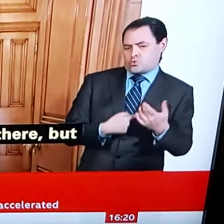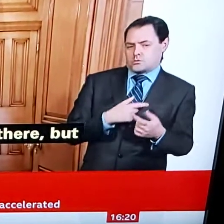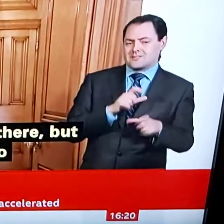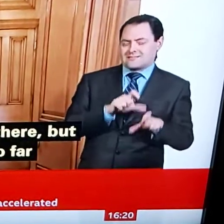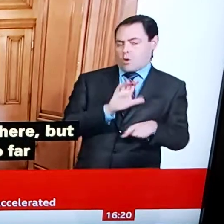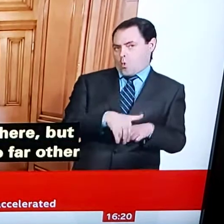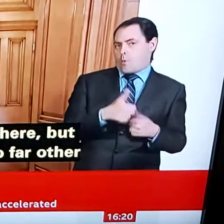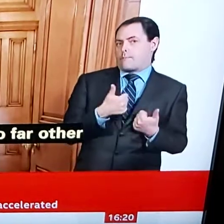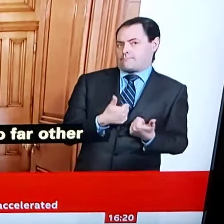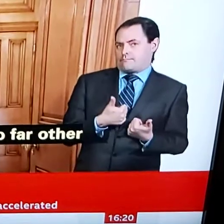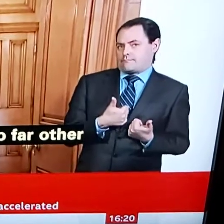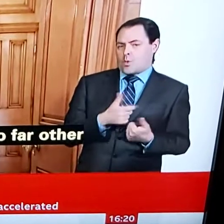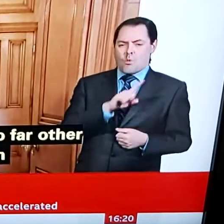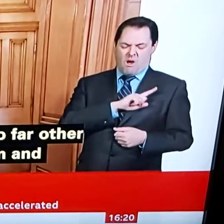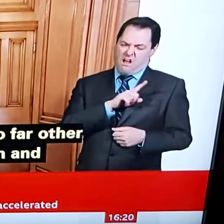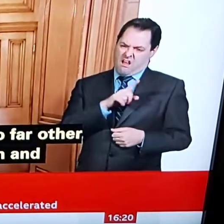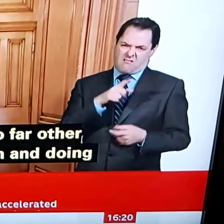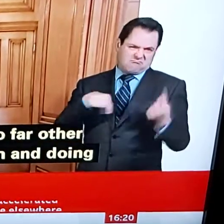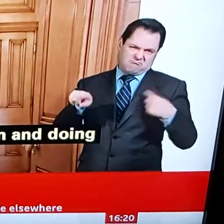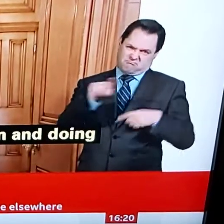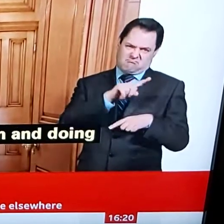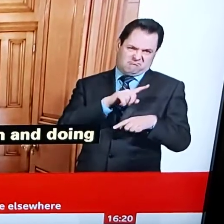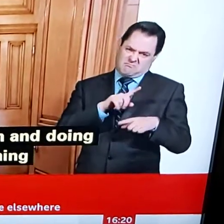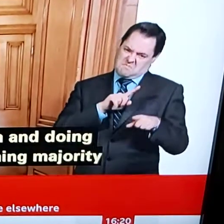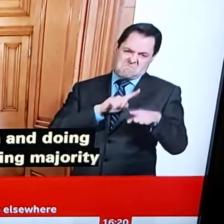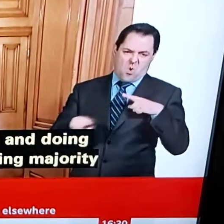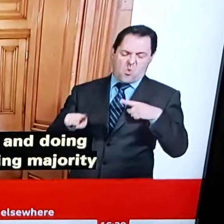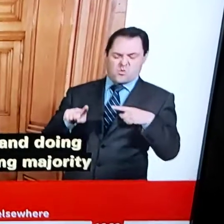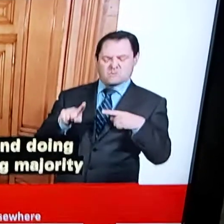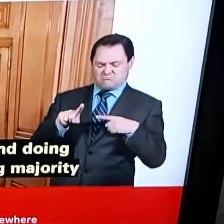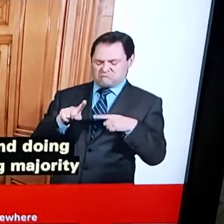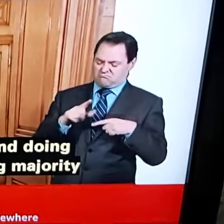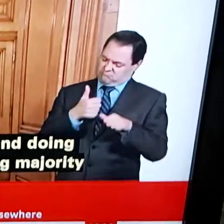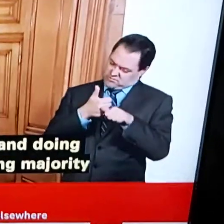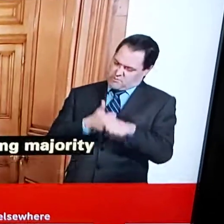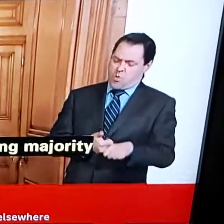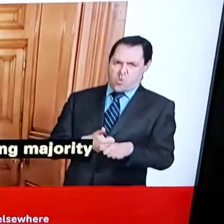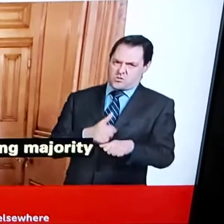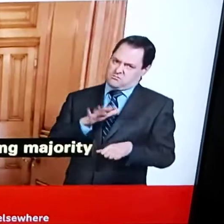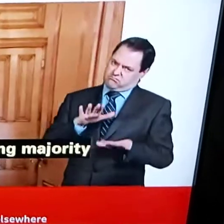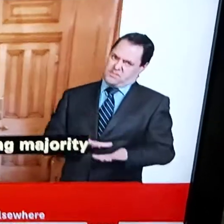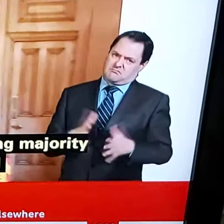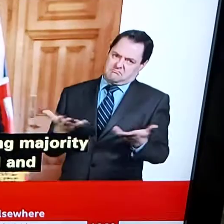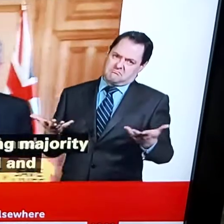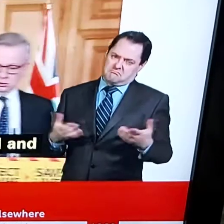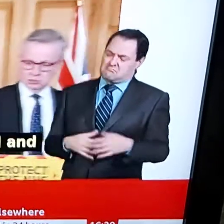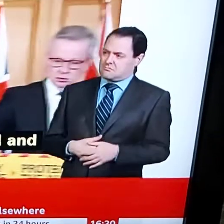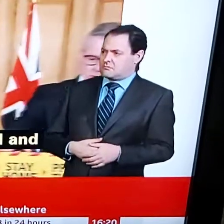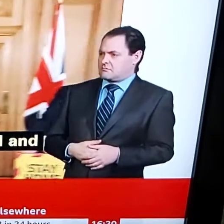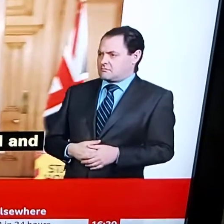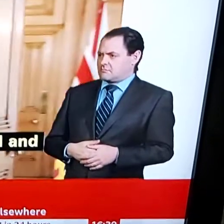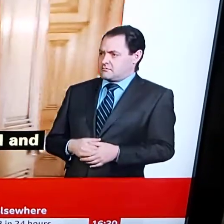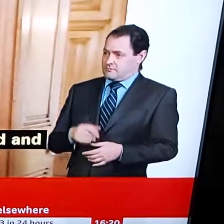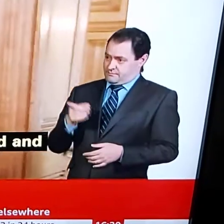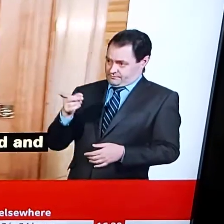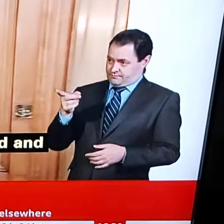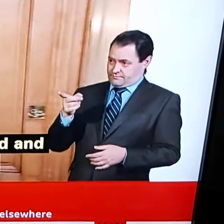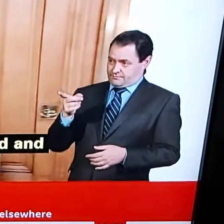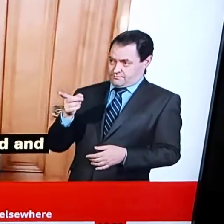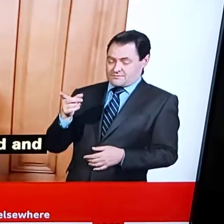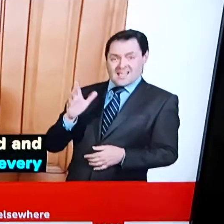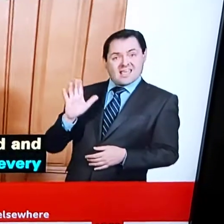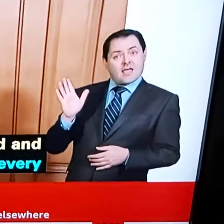the overwhelming majority of people are public spirited and they want to play their part. So every country in the world will have to work out